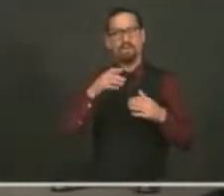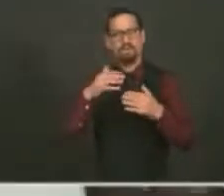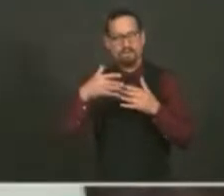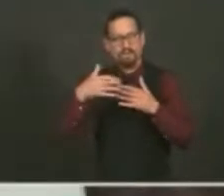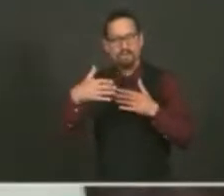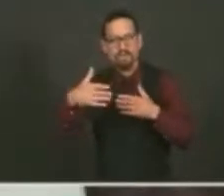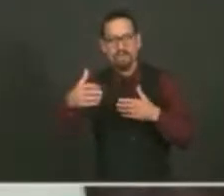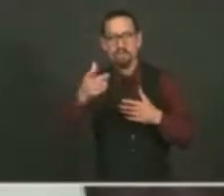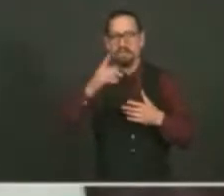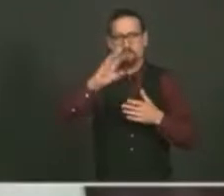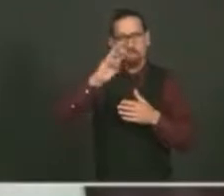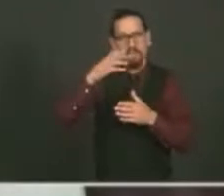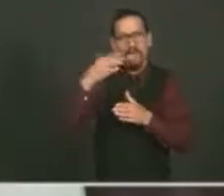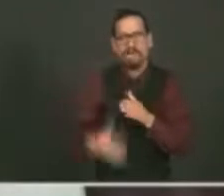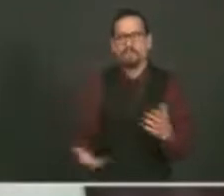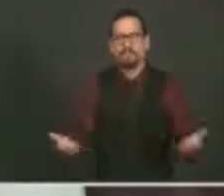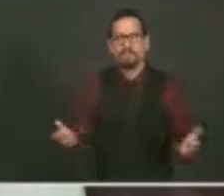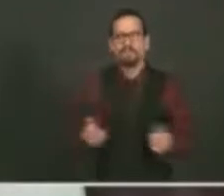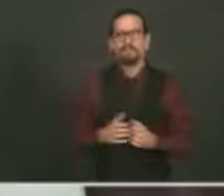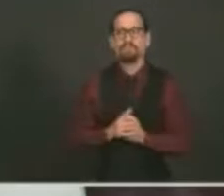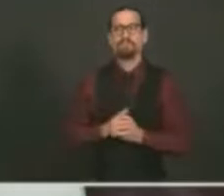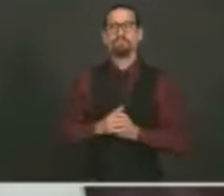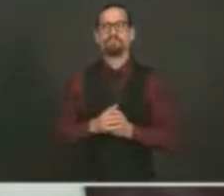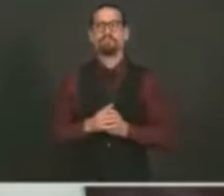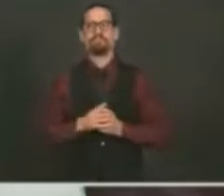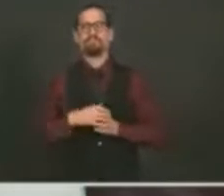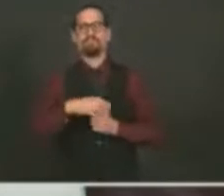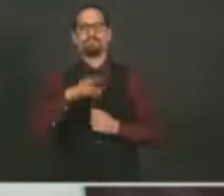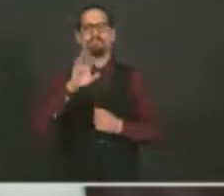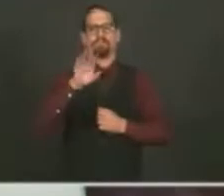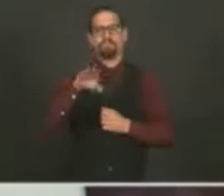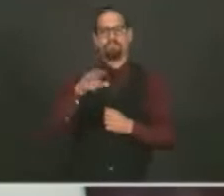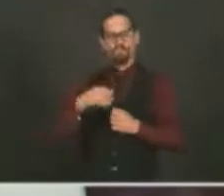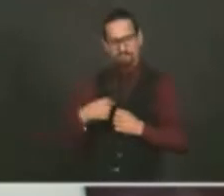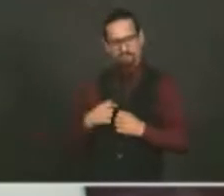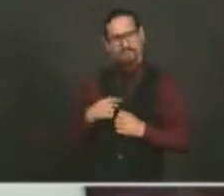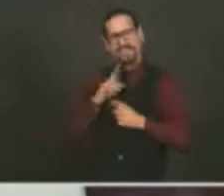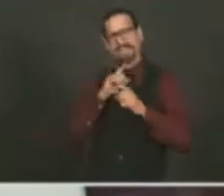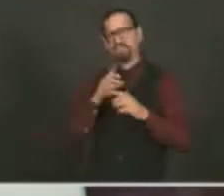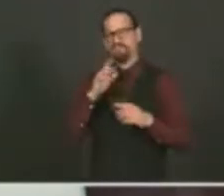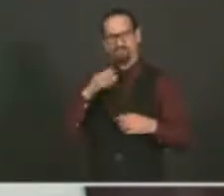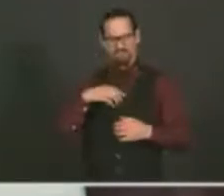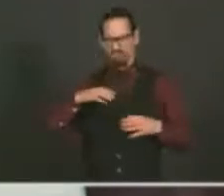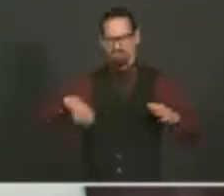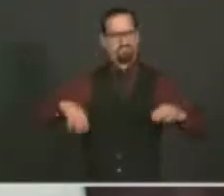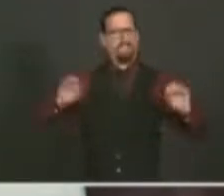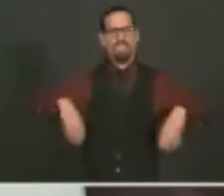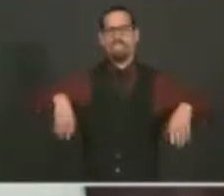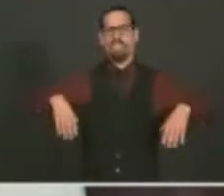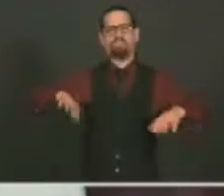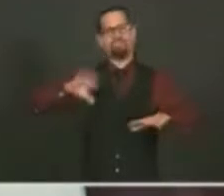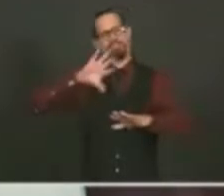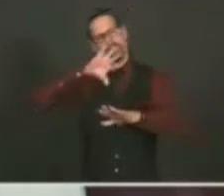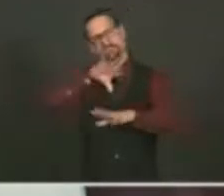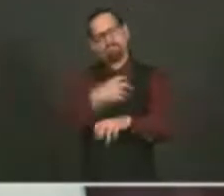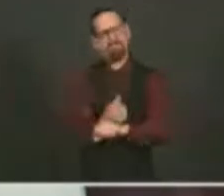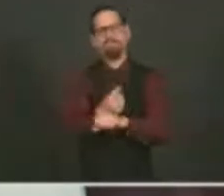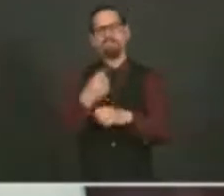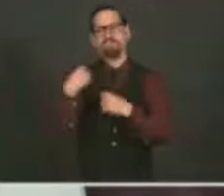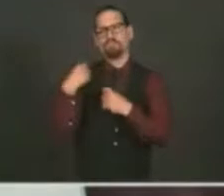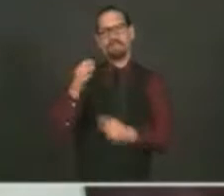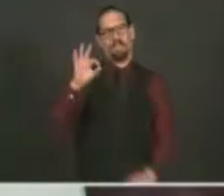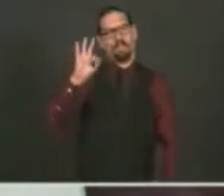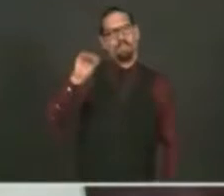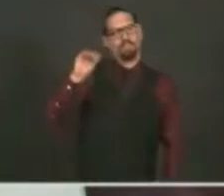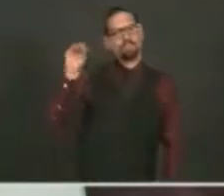lockdown. 90% of our economy is going. We can go out for dinner. People are largely going to work. Our kids are largely